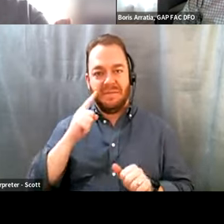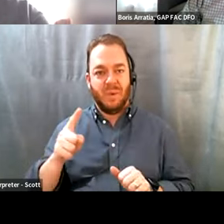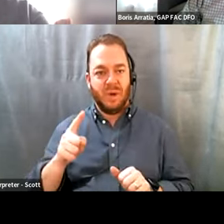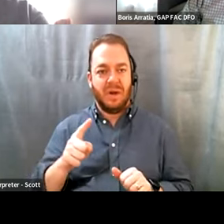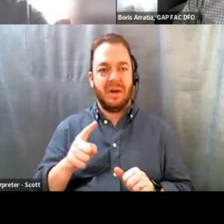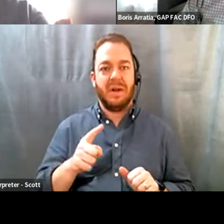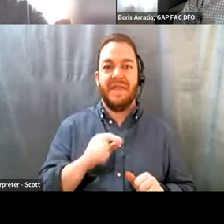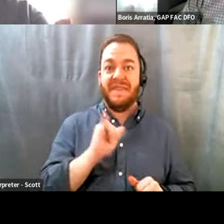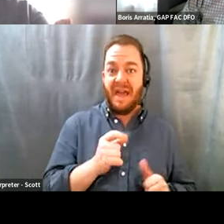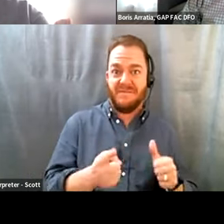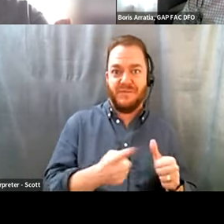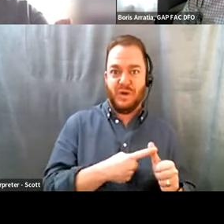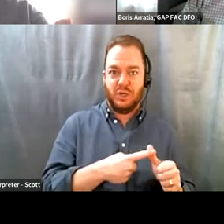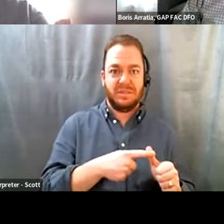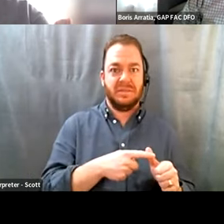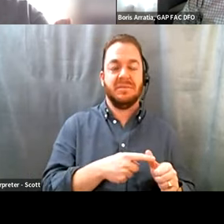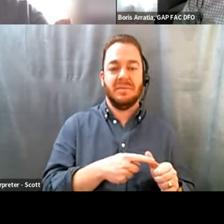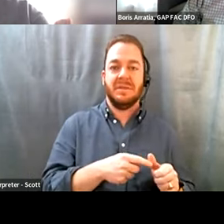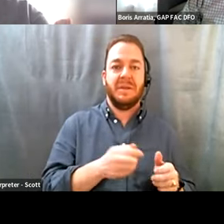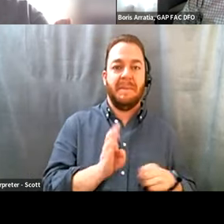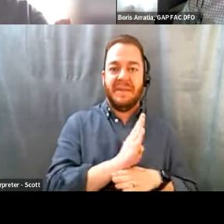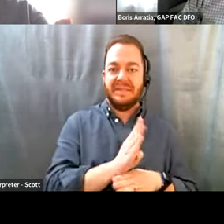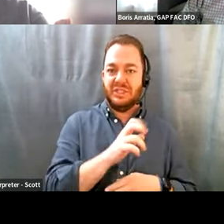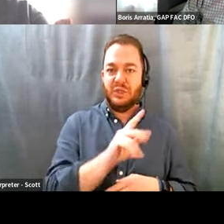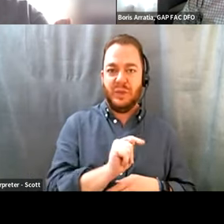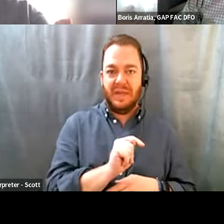once I get that one office or business unit